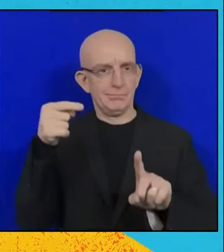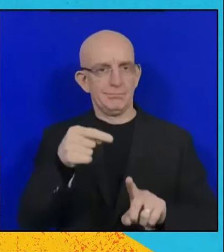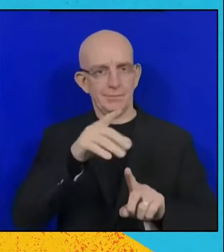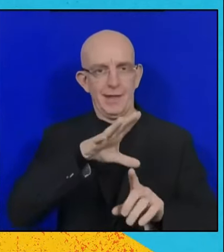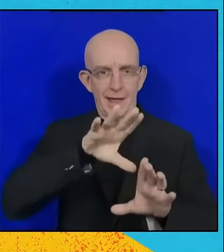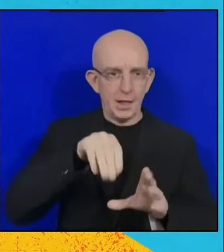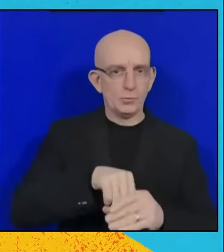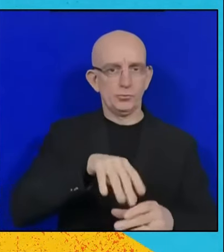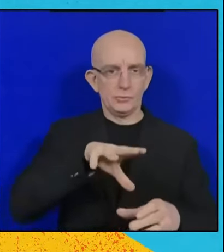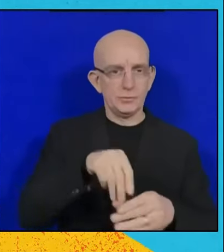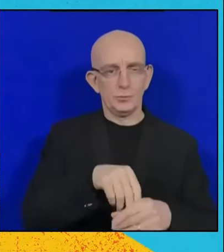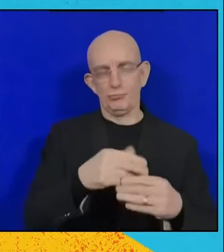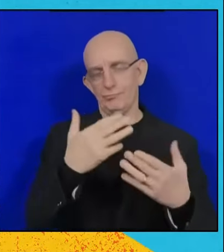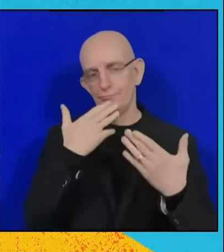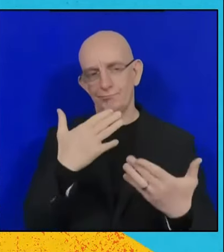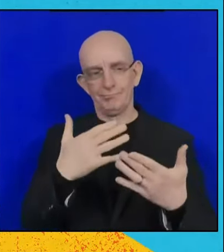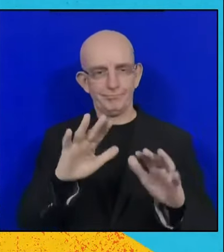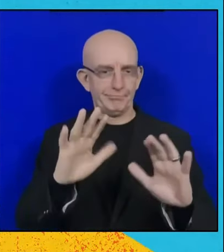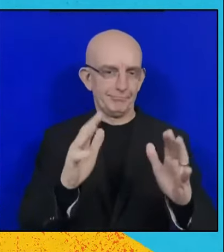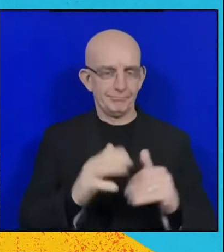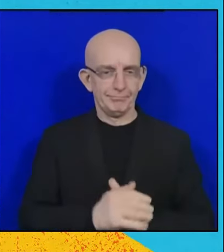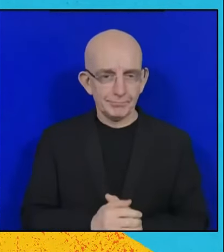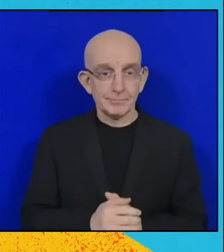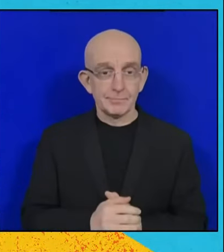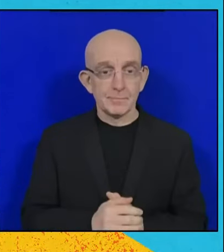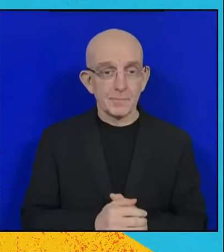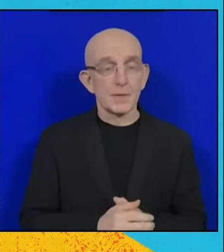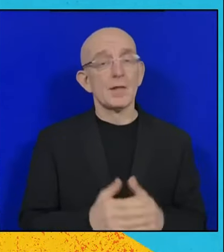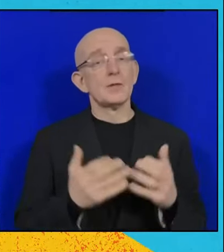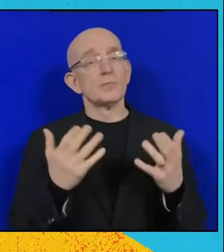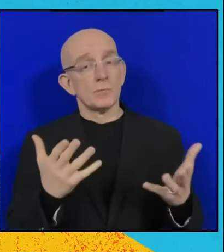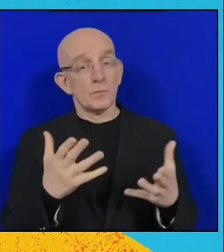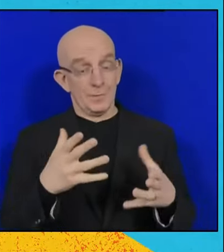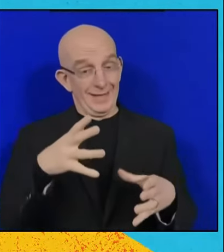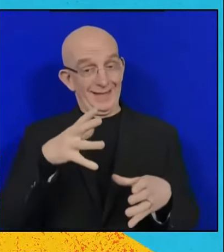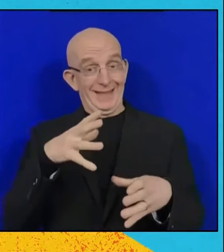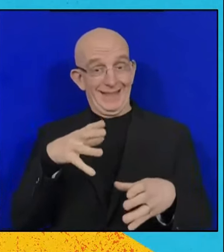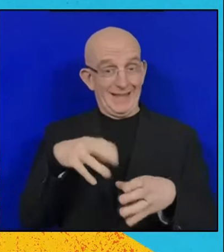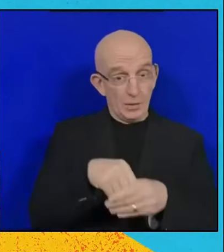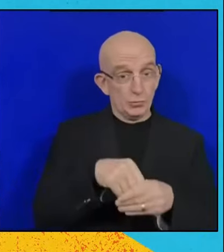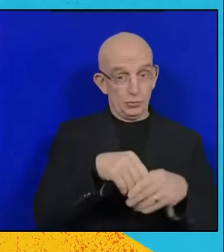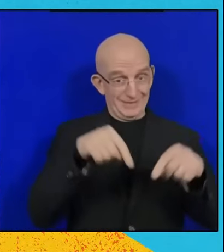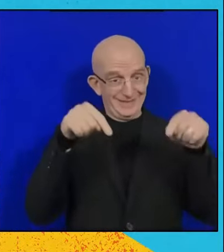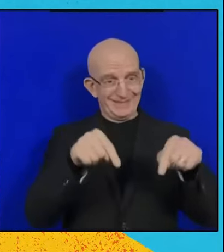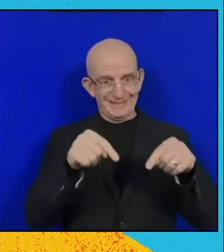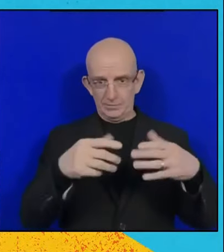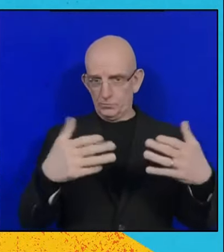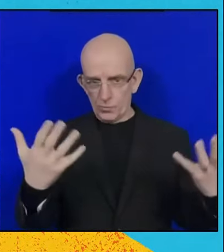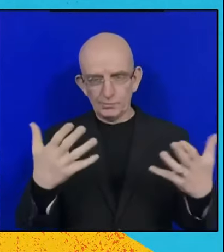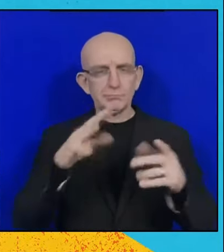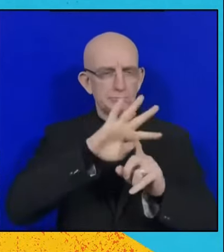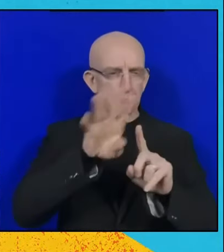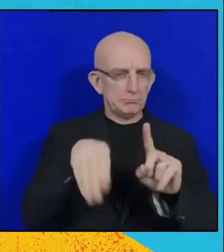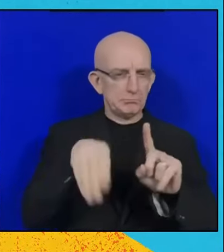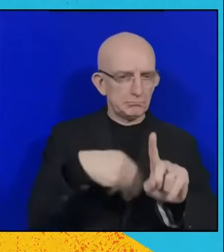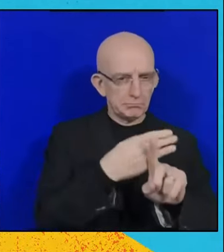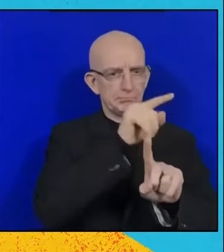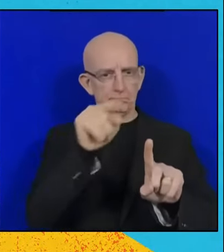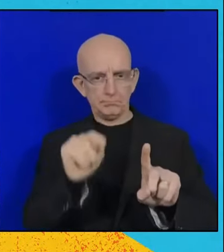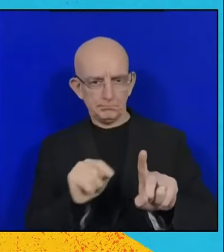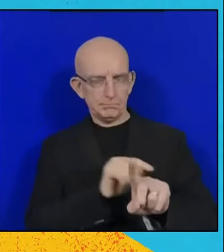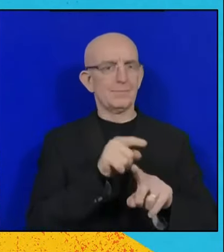with poverty, you include people. If you deal with climate change, you include people. If you're empowering women and gender equality, you're including those people, because if you're hungry, you're